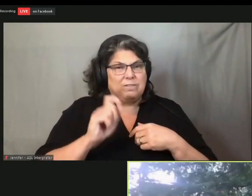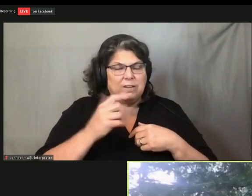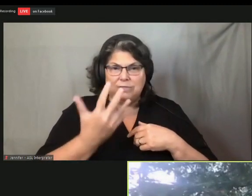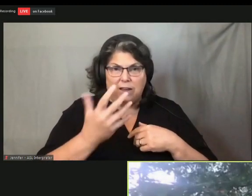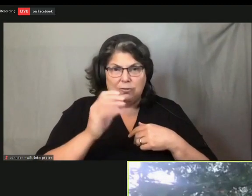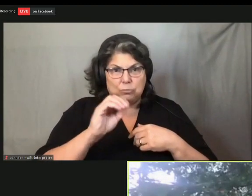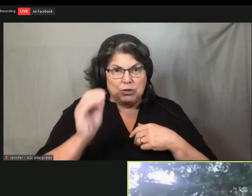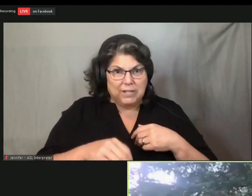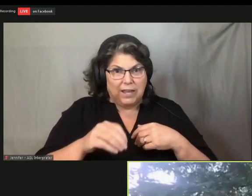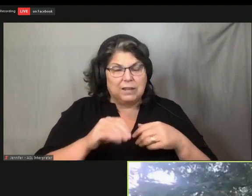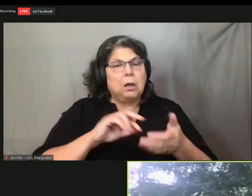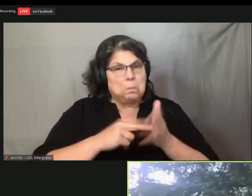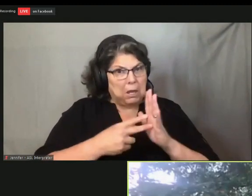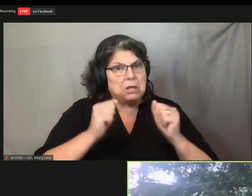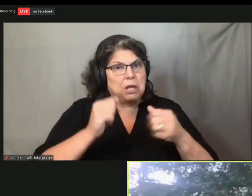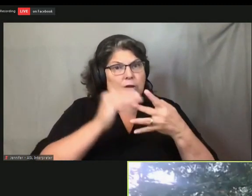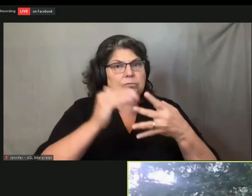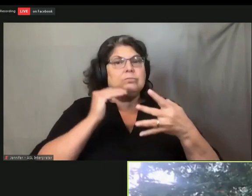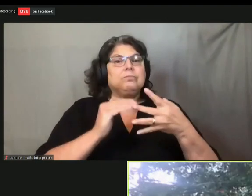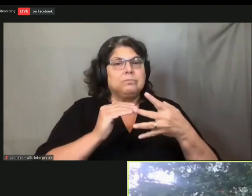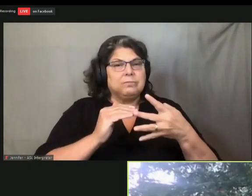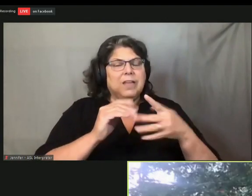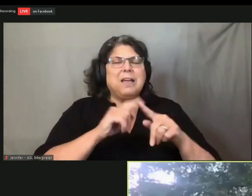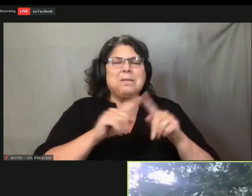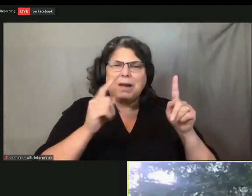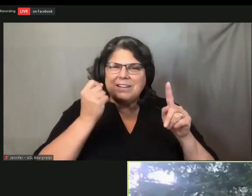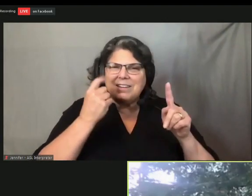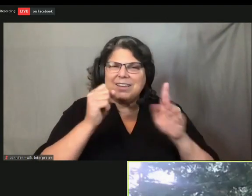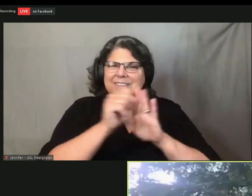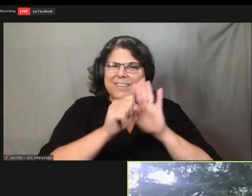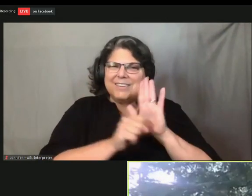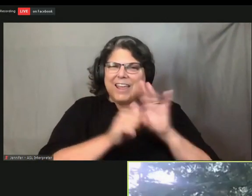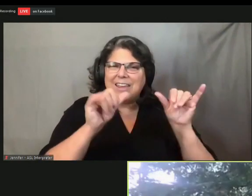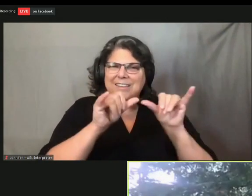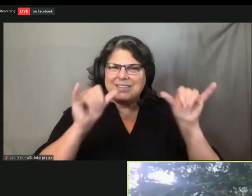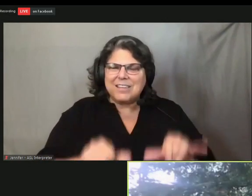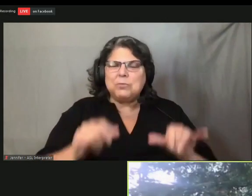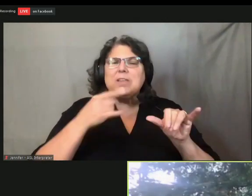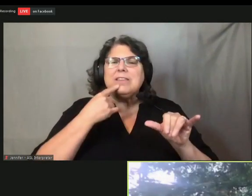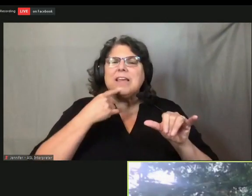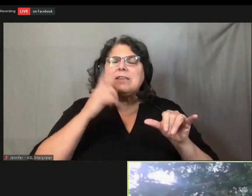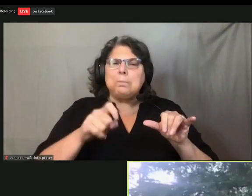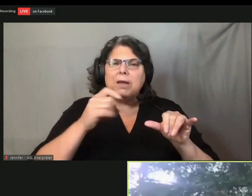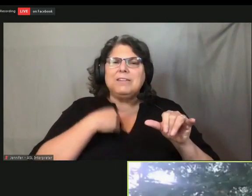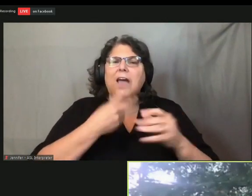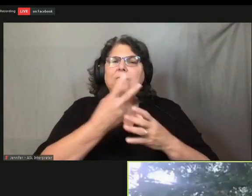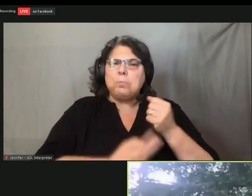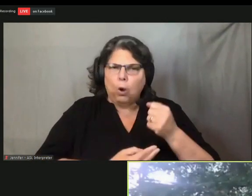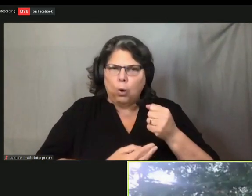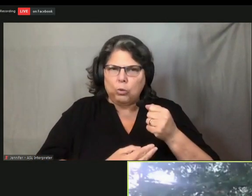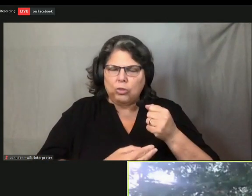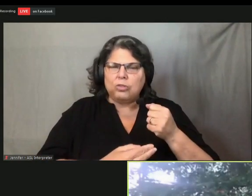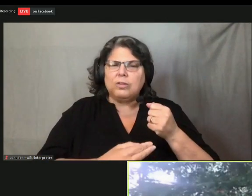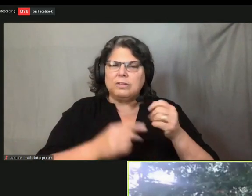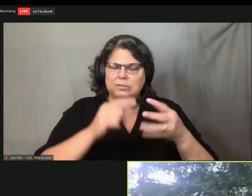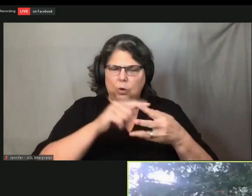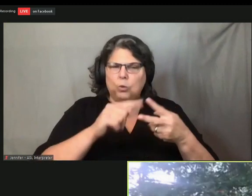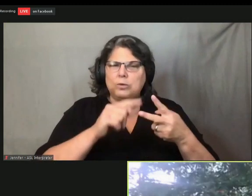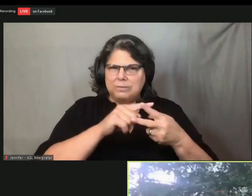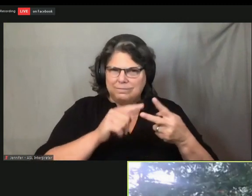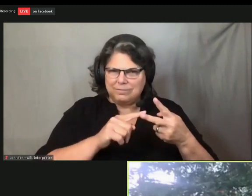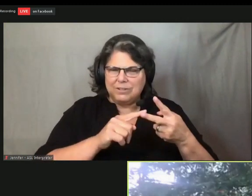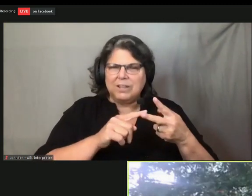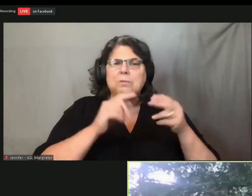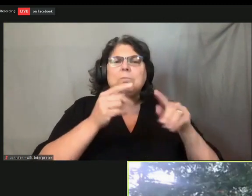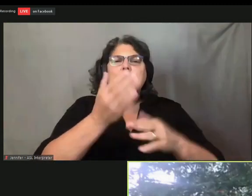tier. However, the state system requires us to meet both the metrics for 2 weeks to transition to the